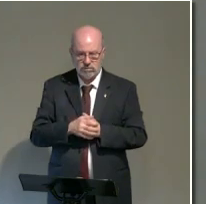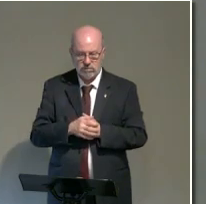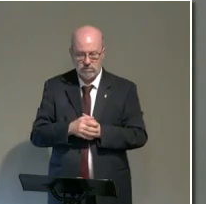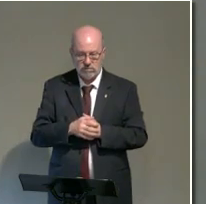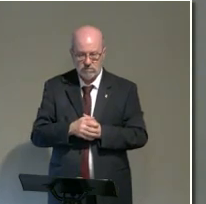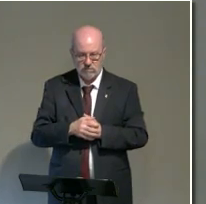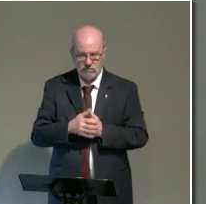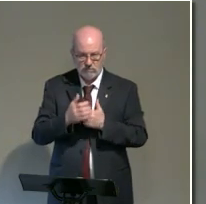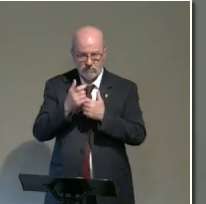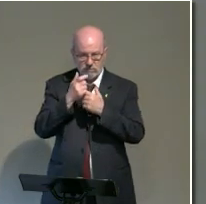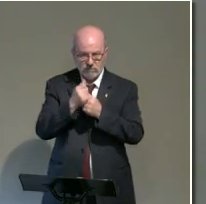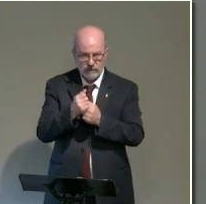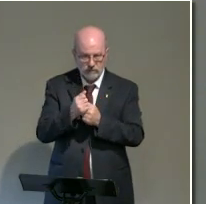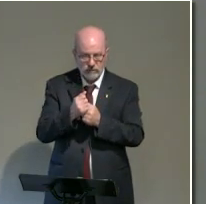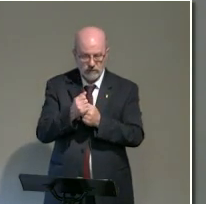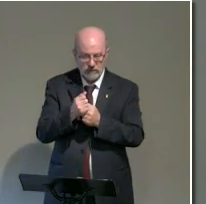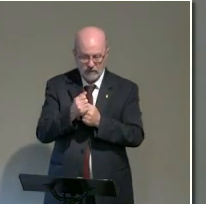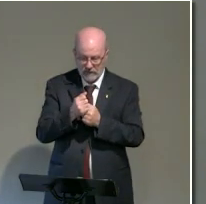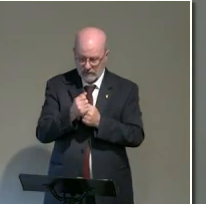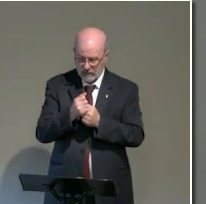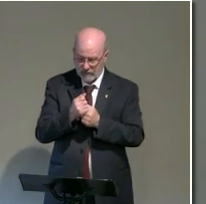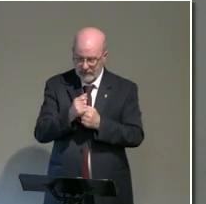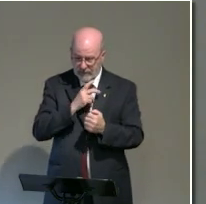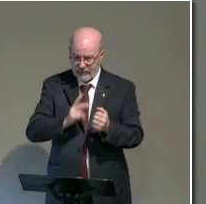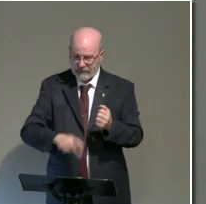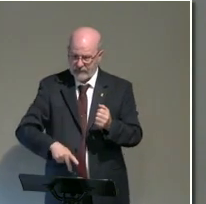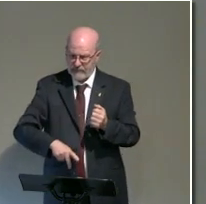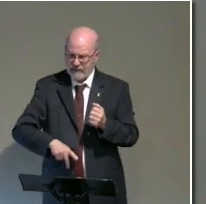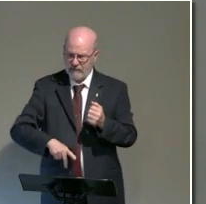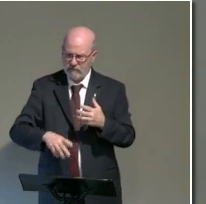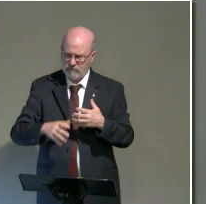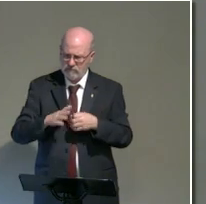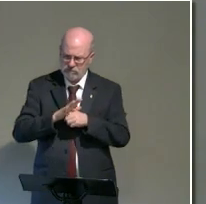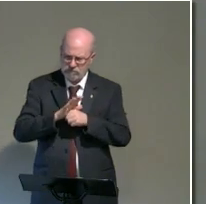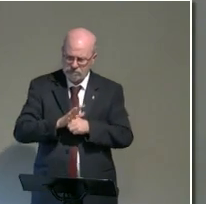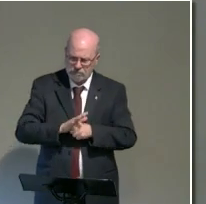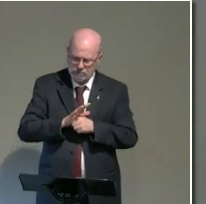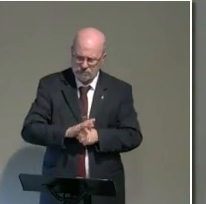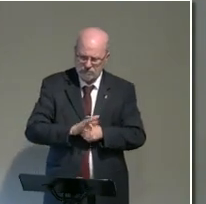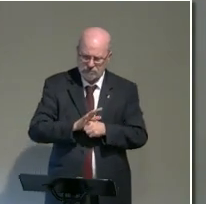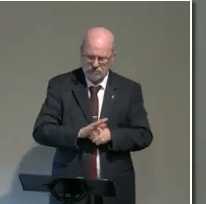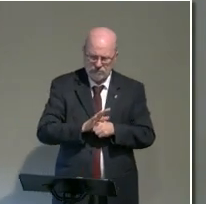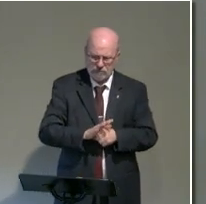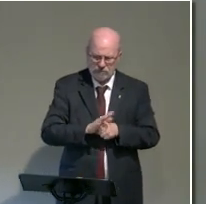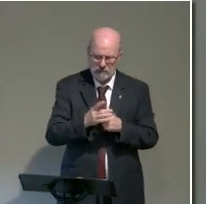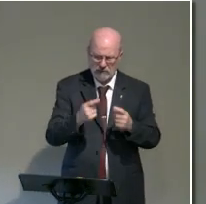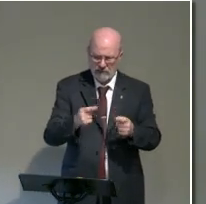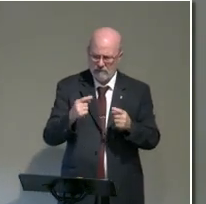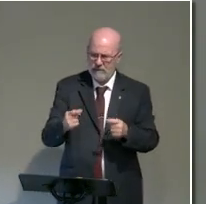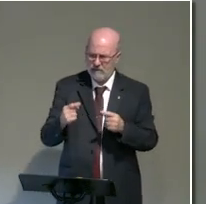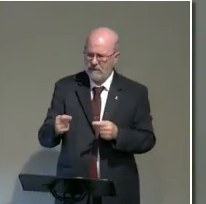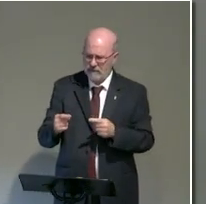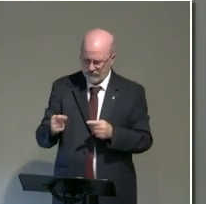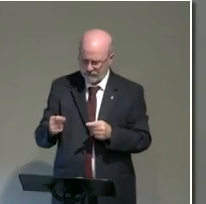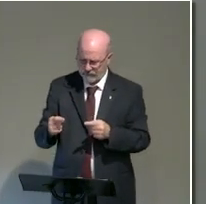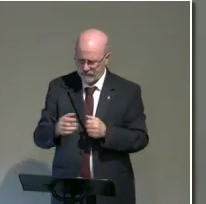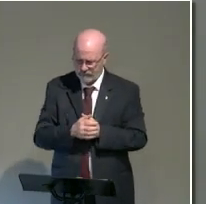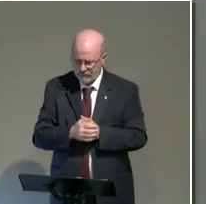really unbelievable, right? And the king was under distress about what was going on, okay?